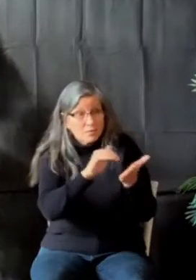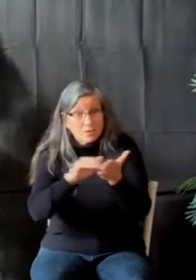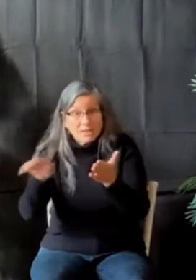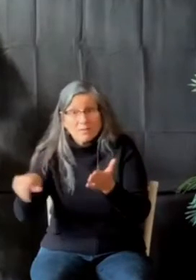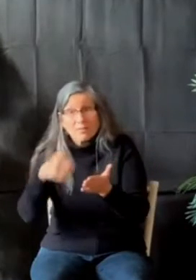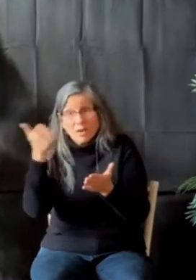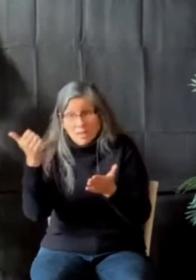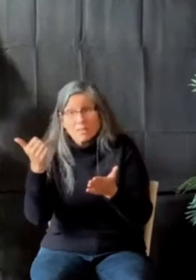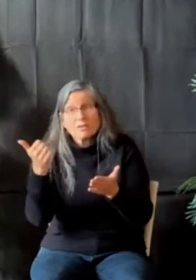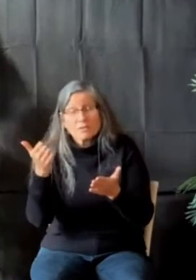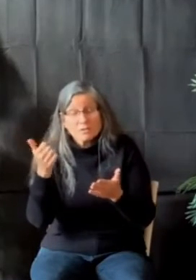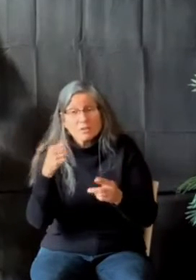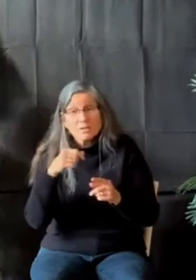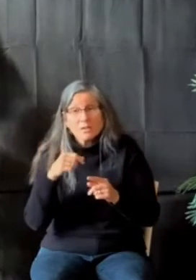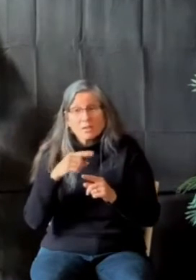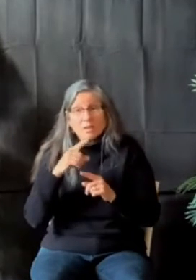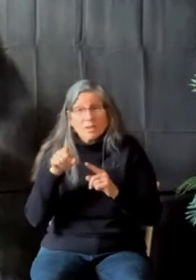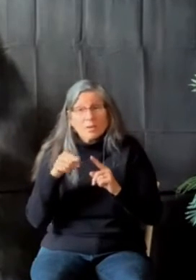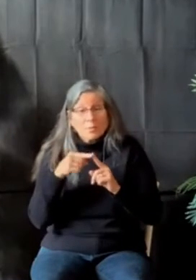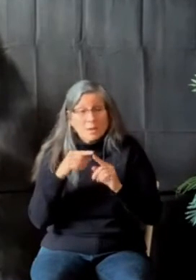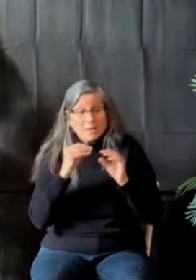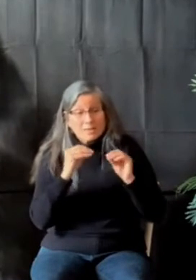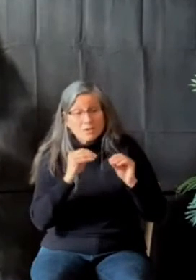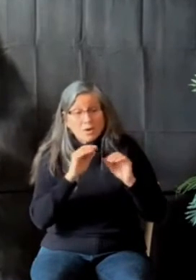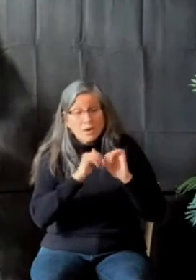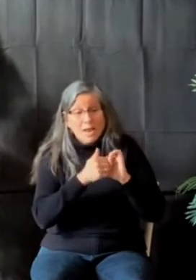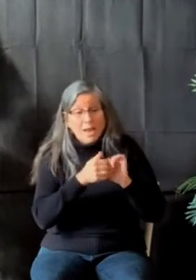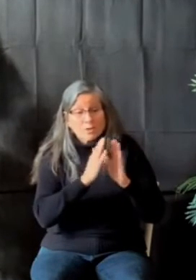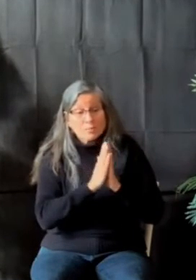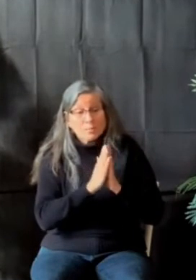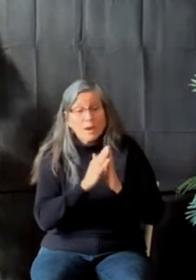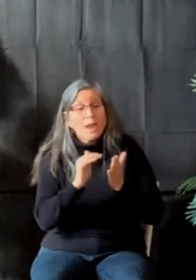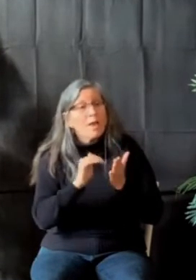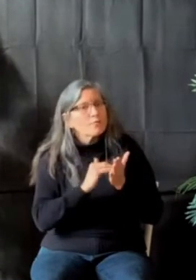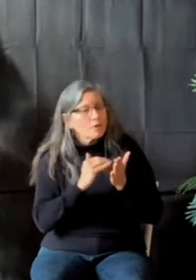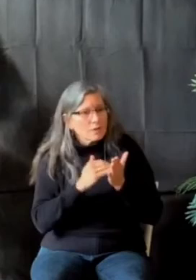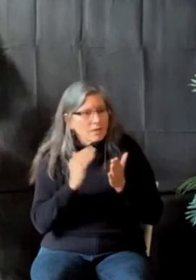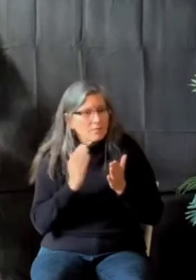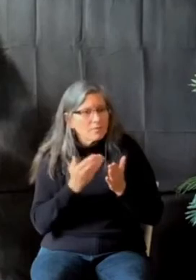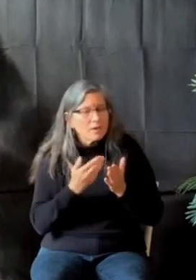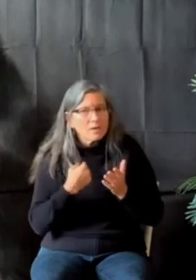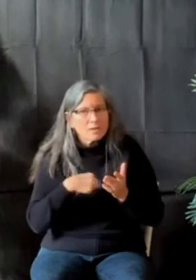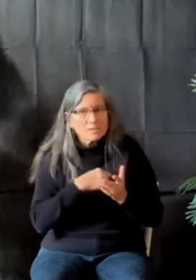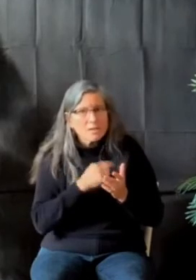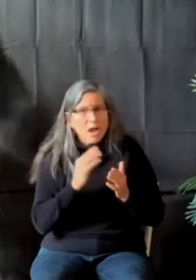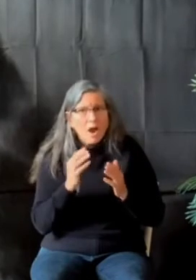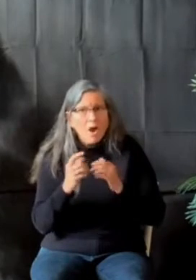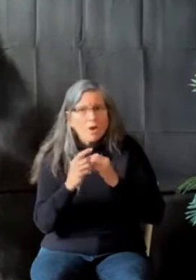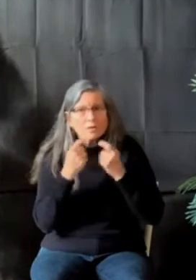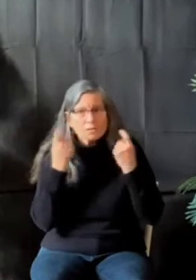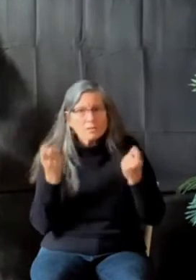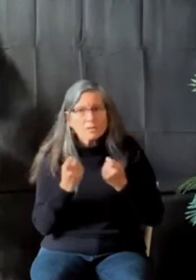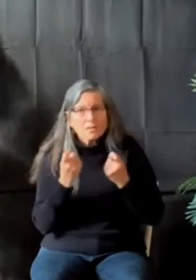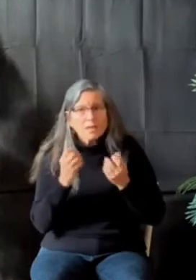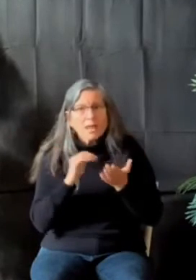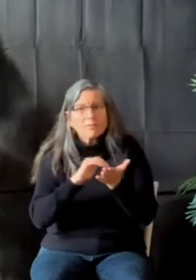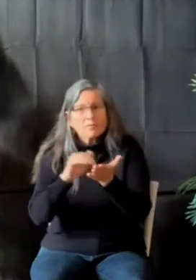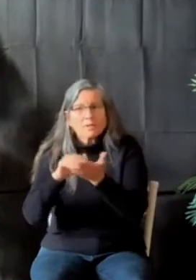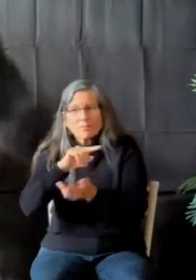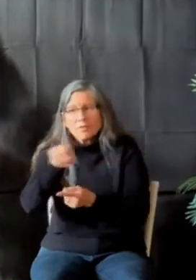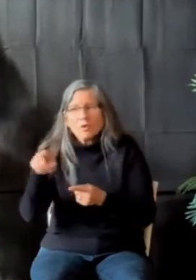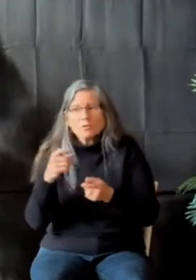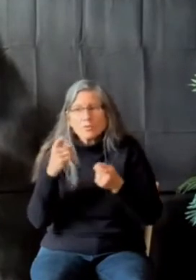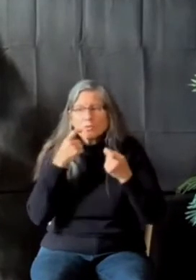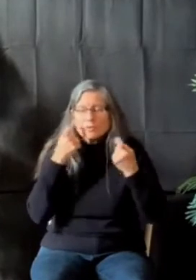others. When he had taught them how to pray, he said, forgive us our trespasses as we forgive those who trespass against